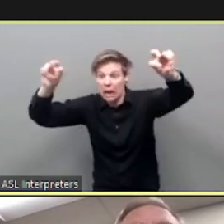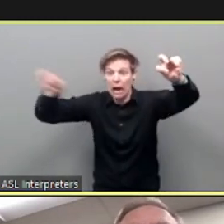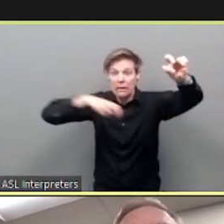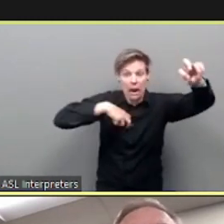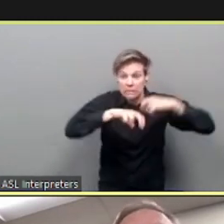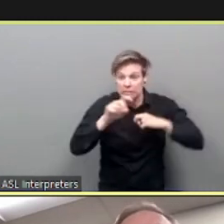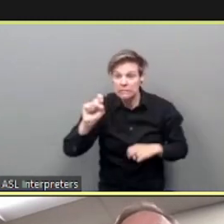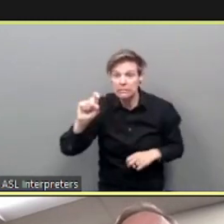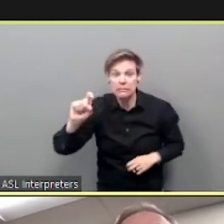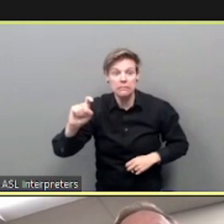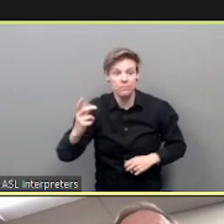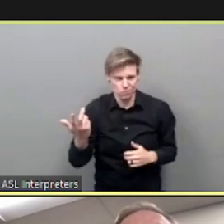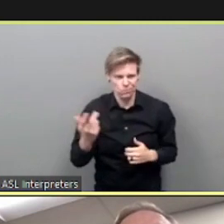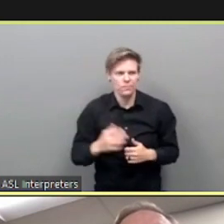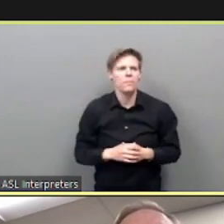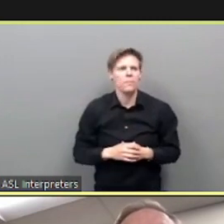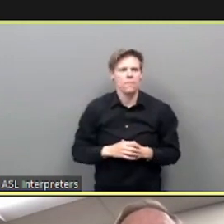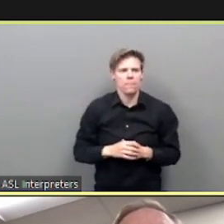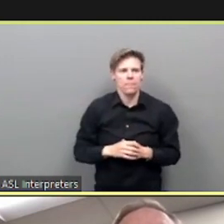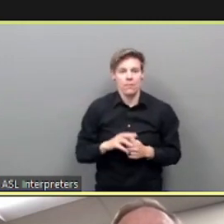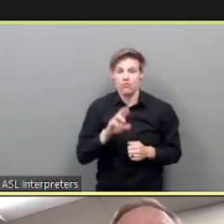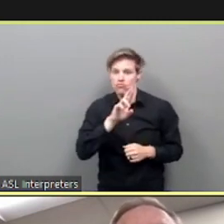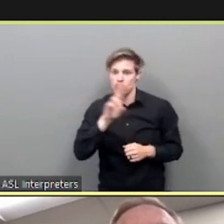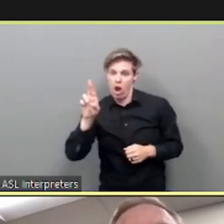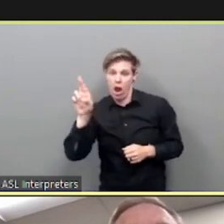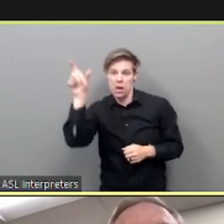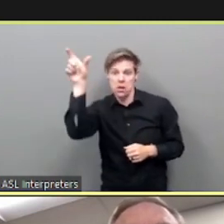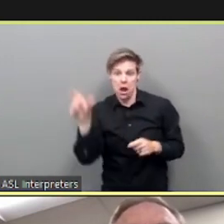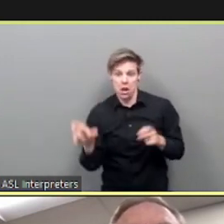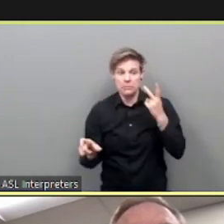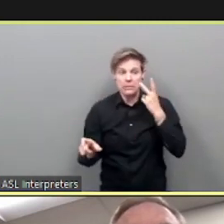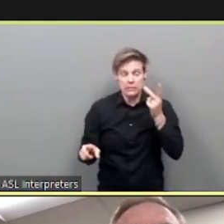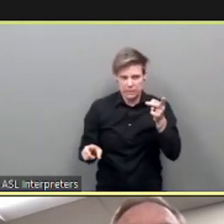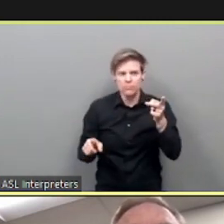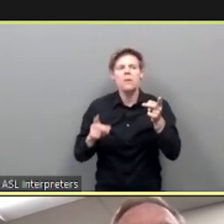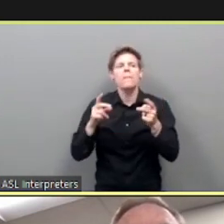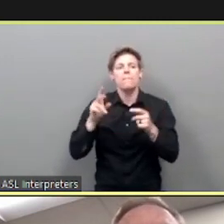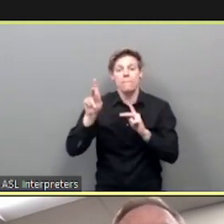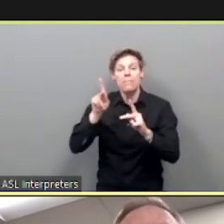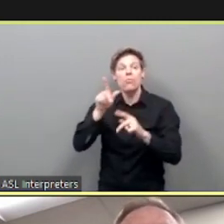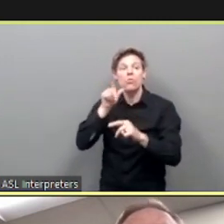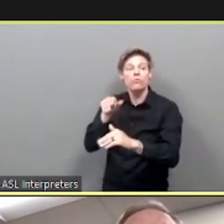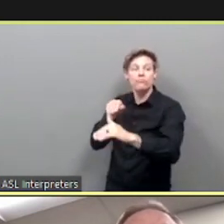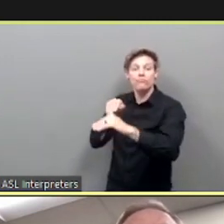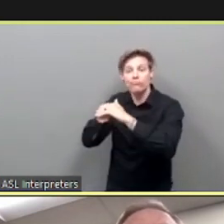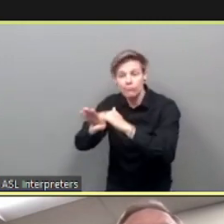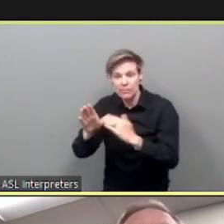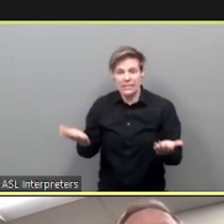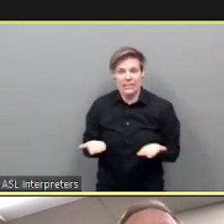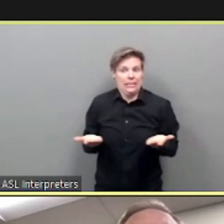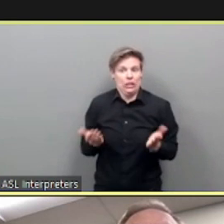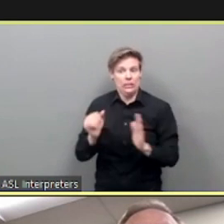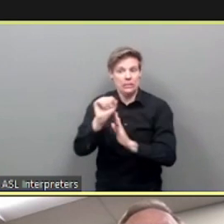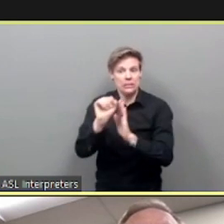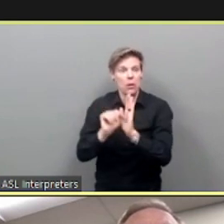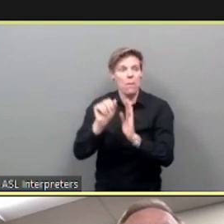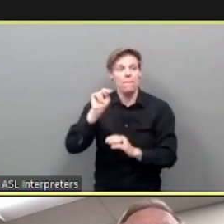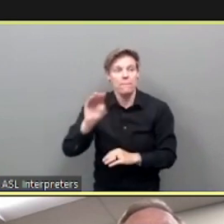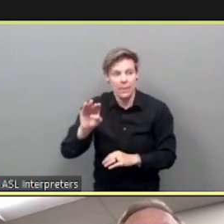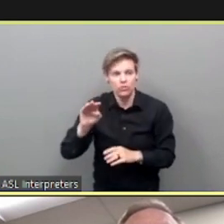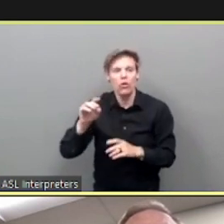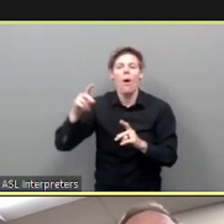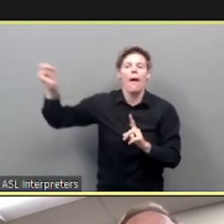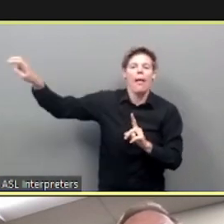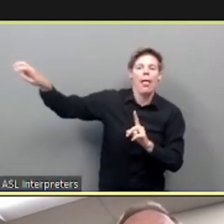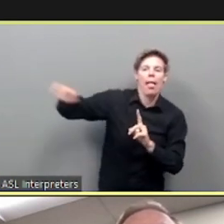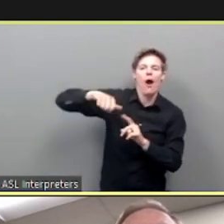on the right. These are people who are admitted to New Mexico hospitals from other states. And you can see the